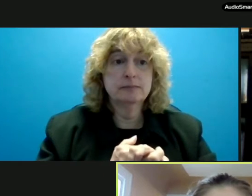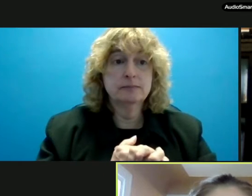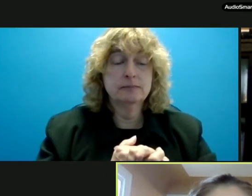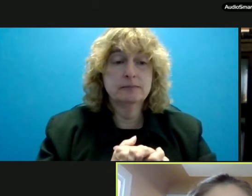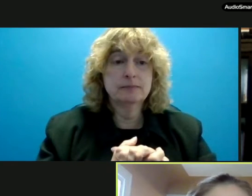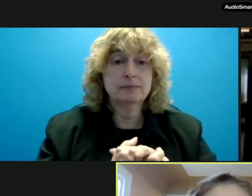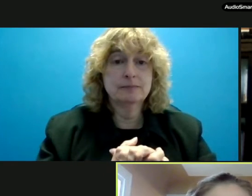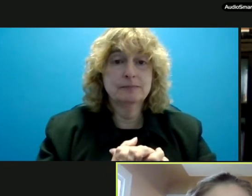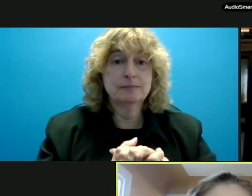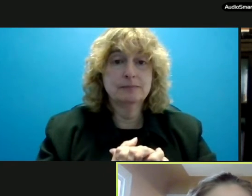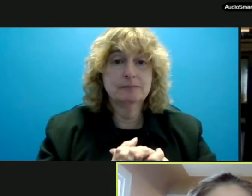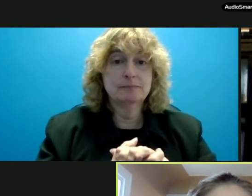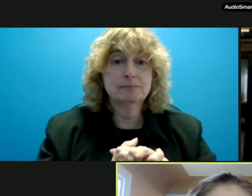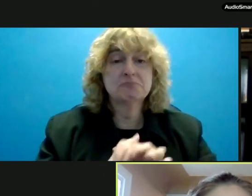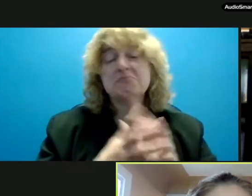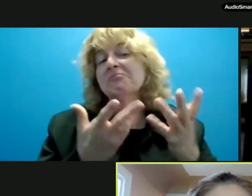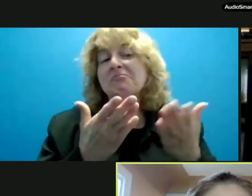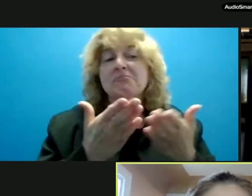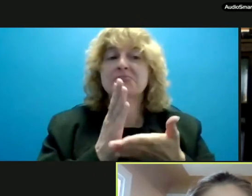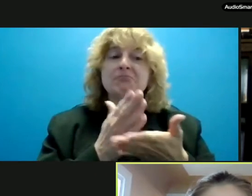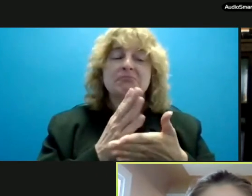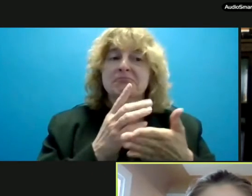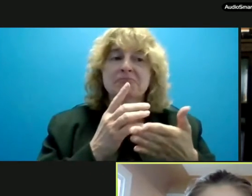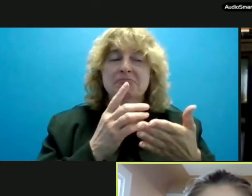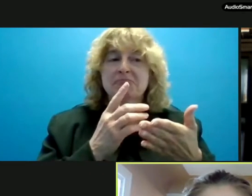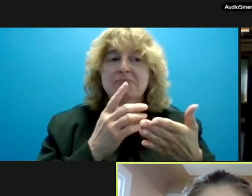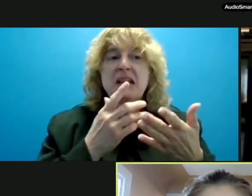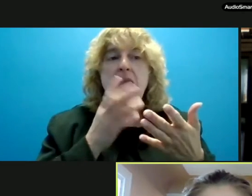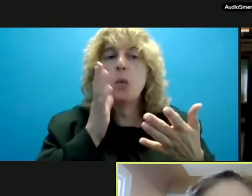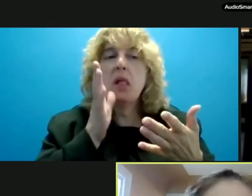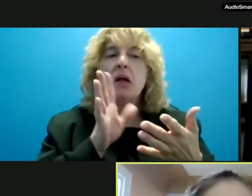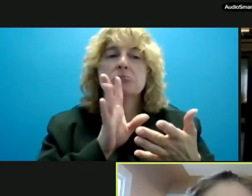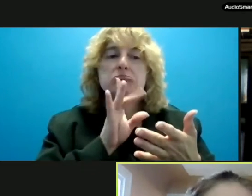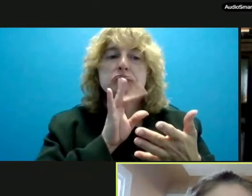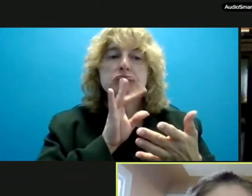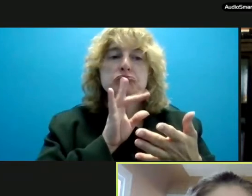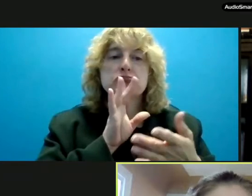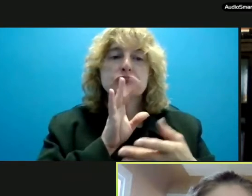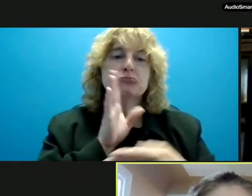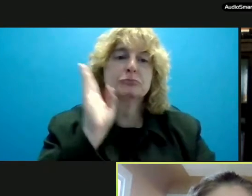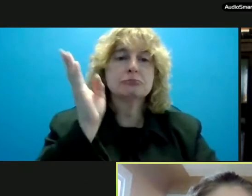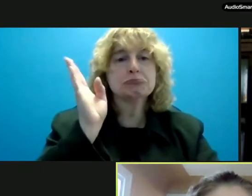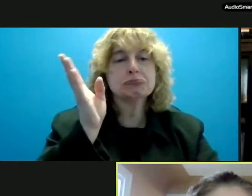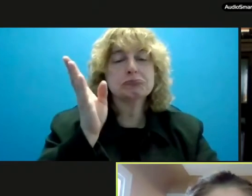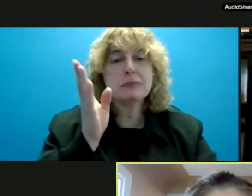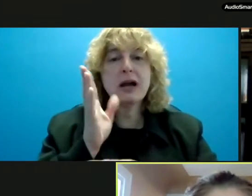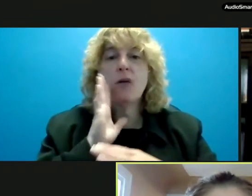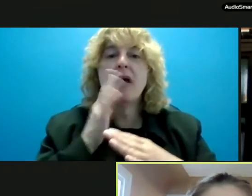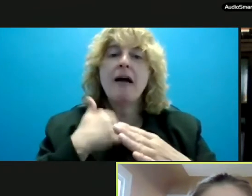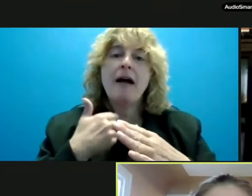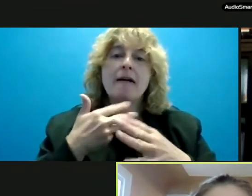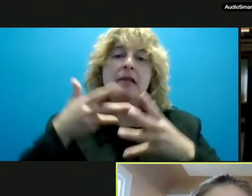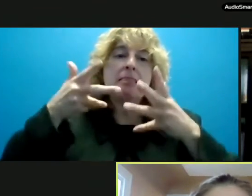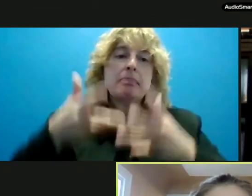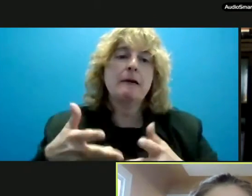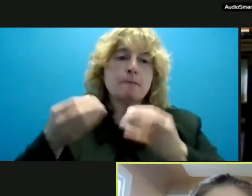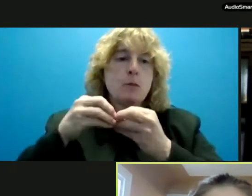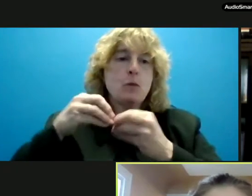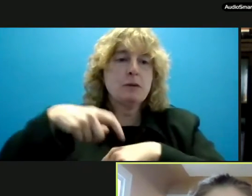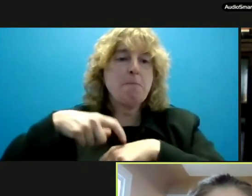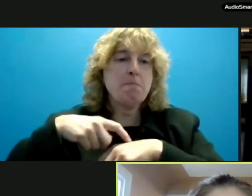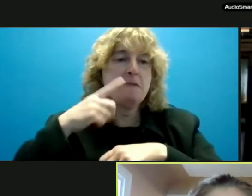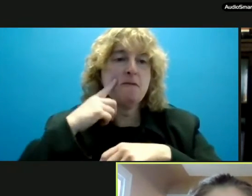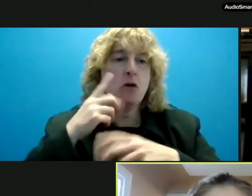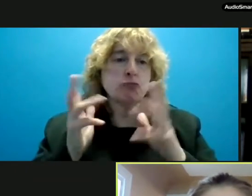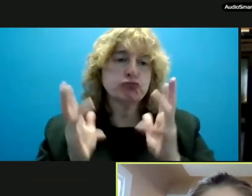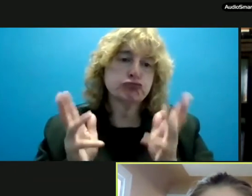All right. I can just talk through everything as well. And then we'll have some more time for conversation and questions. So what's going on